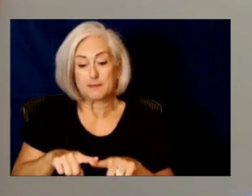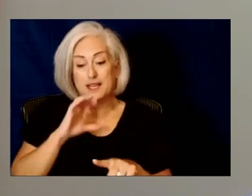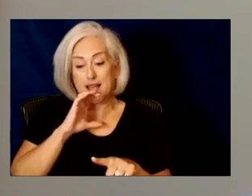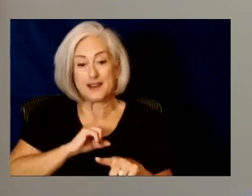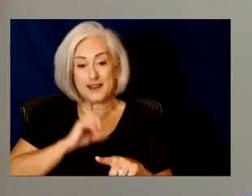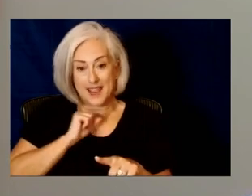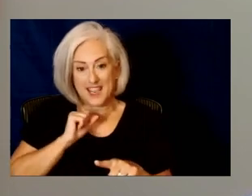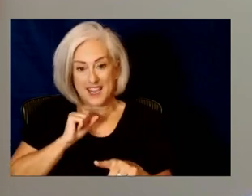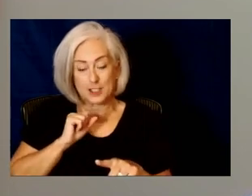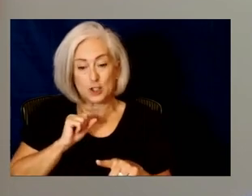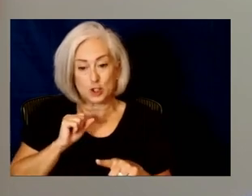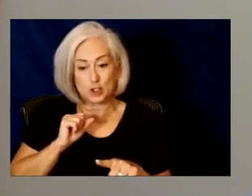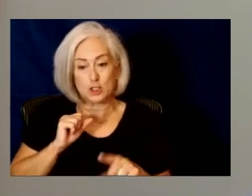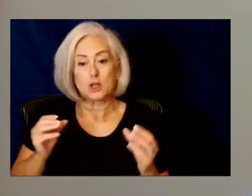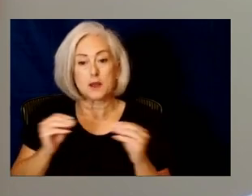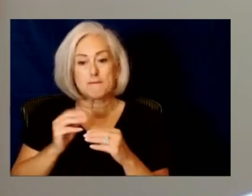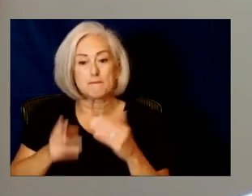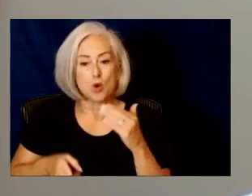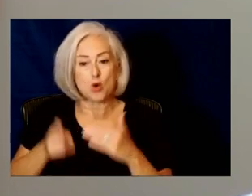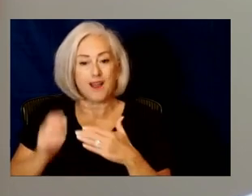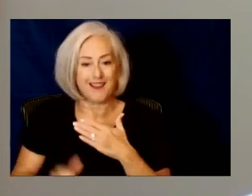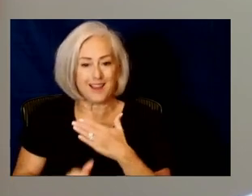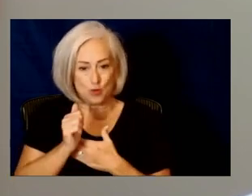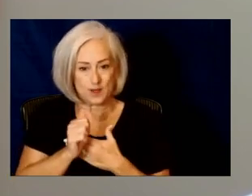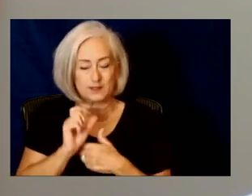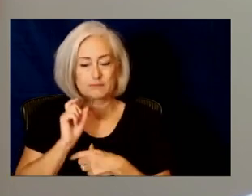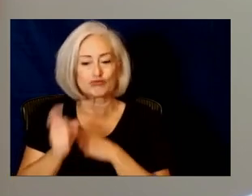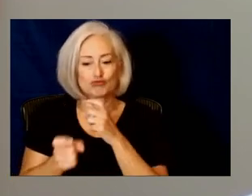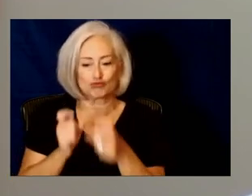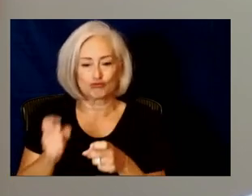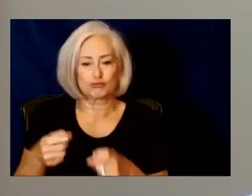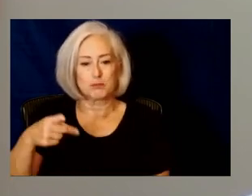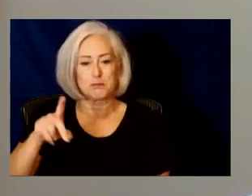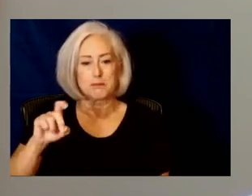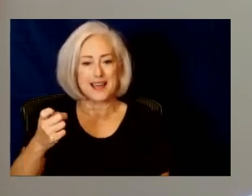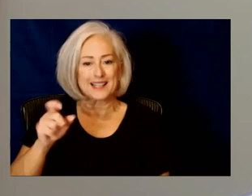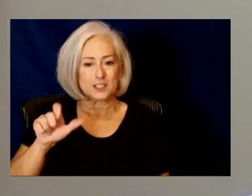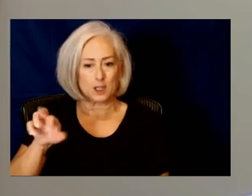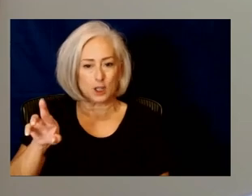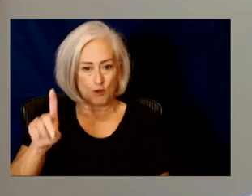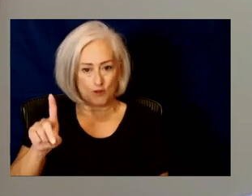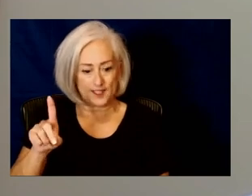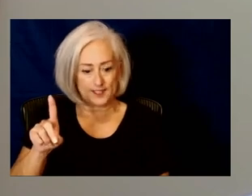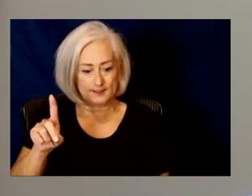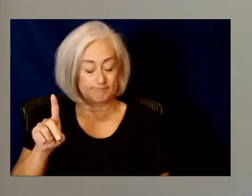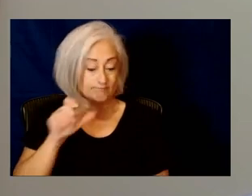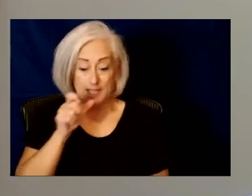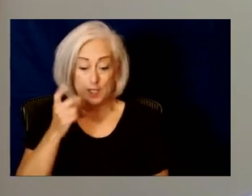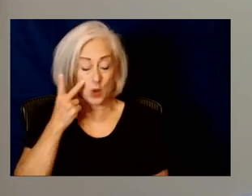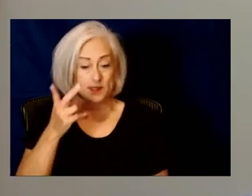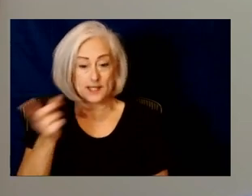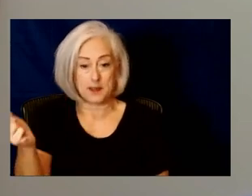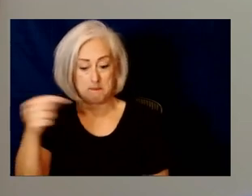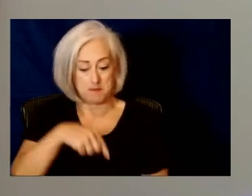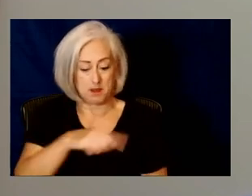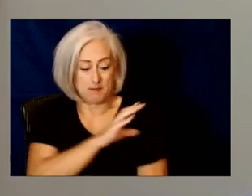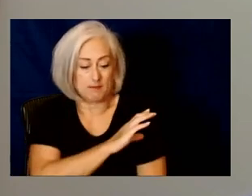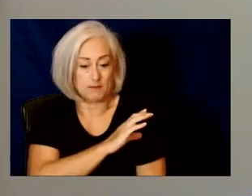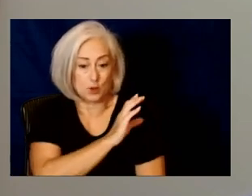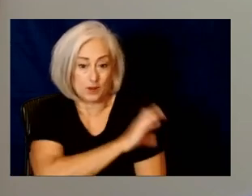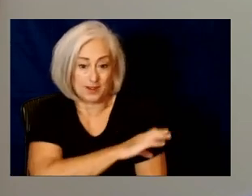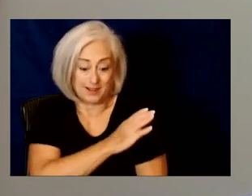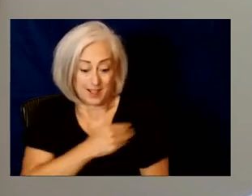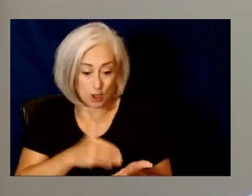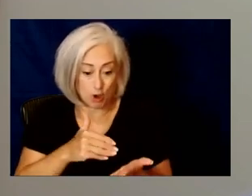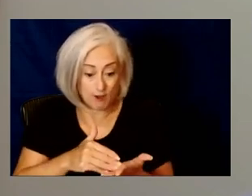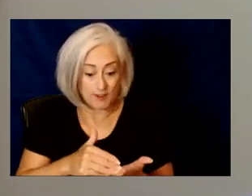population that are getting Paxlovid. But I don't see them in the clinic very much. And we haven't had any hospitalizations for a while, which